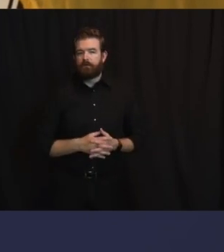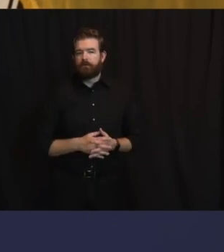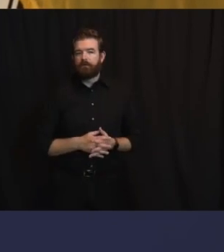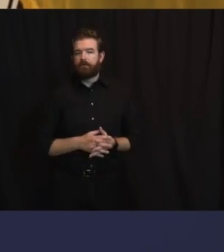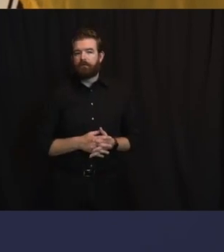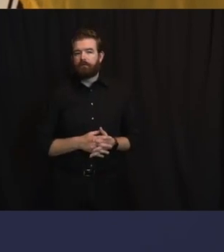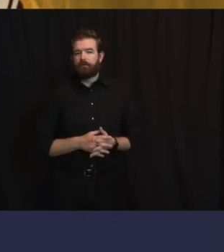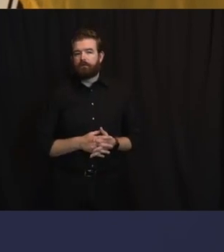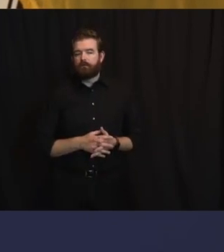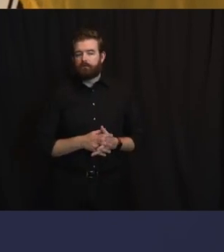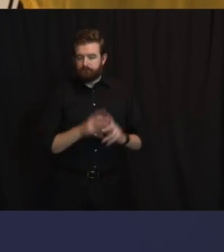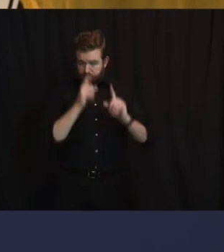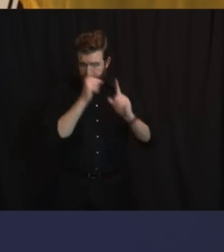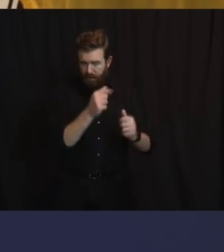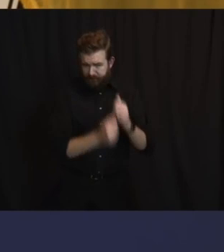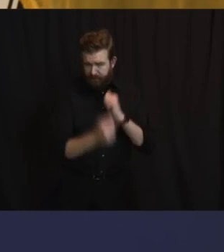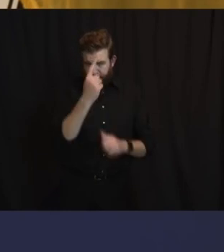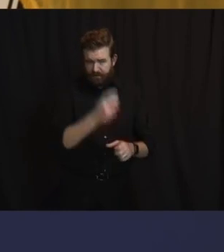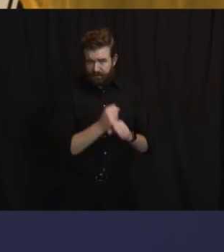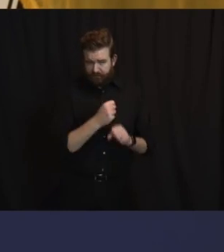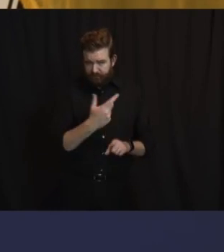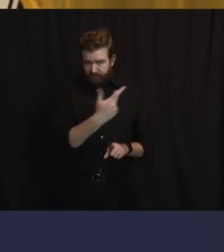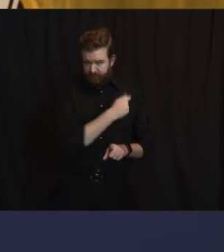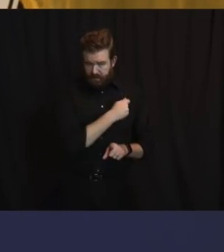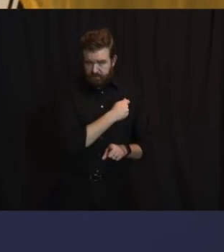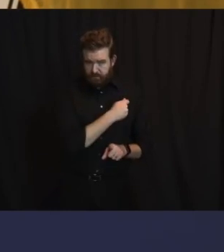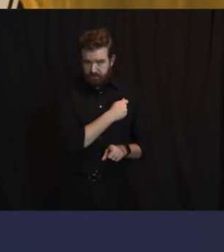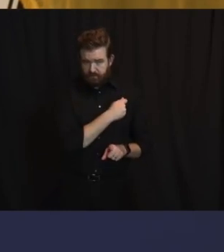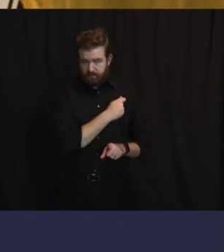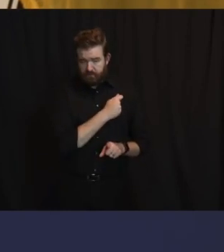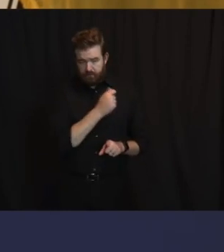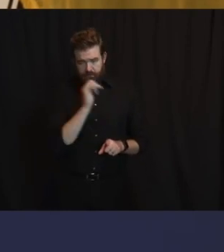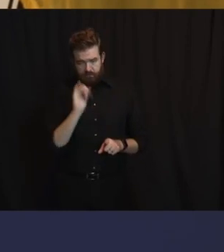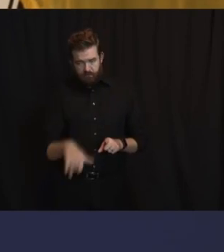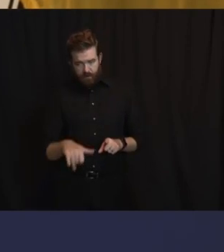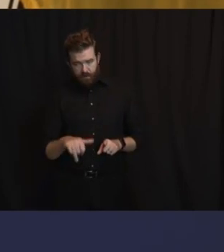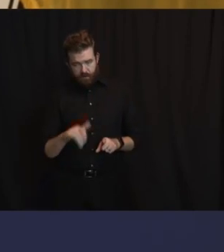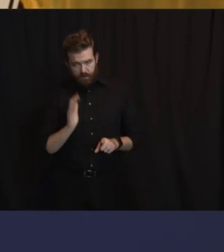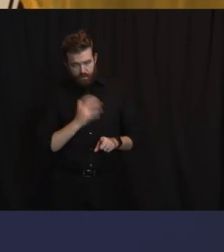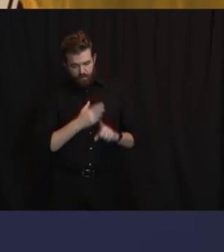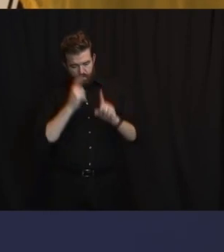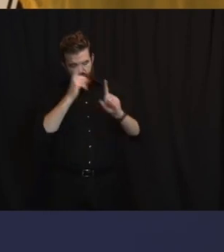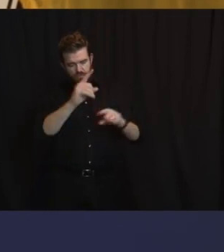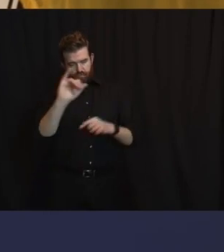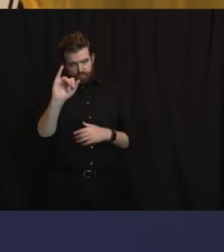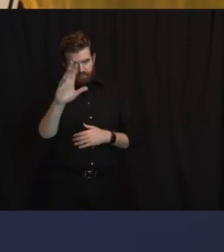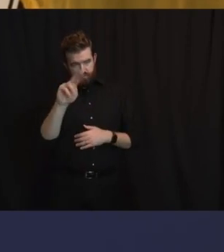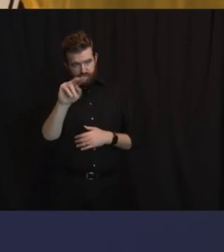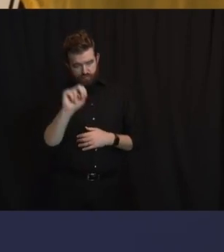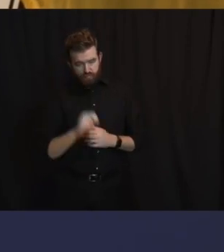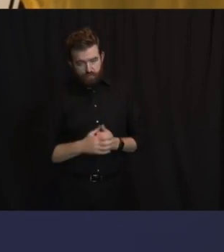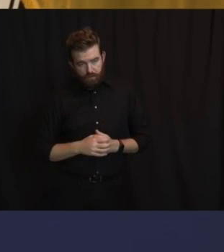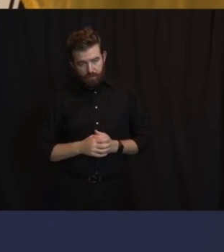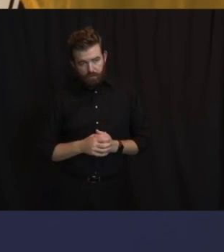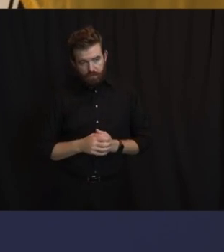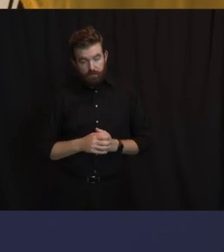goal by the end of June. Some of these steps we're already taking. This video contest is an example of